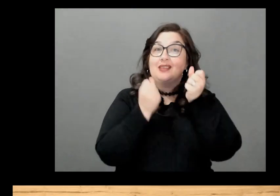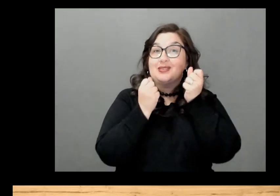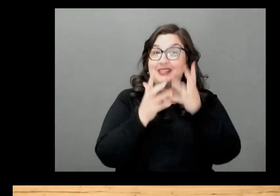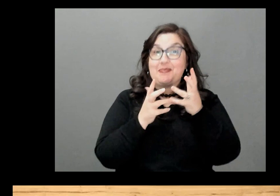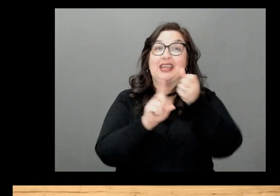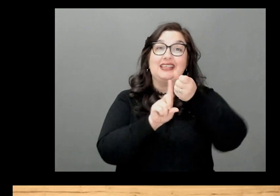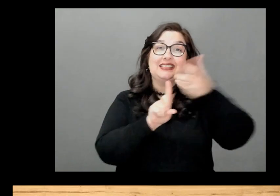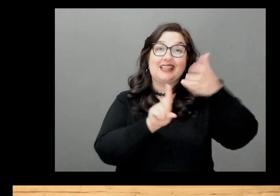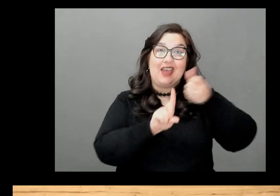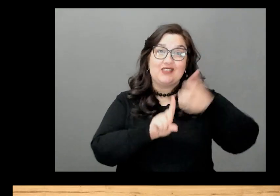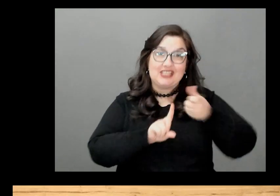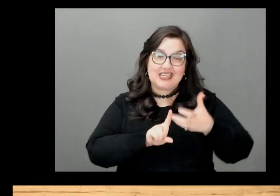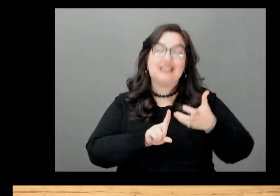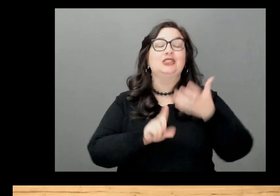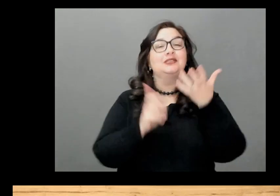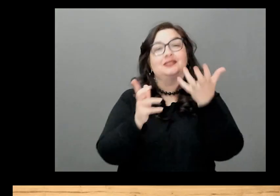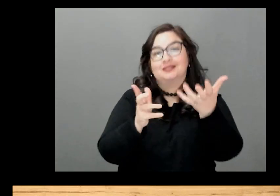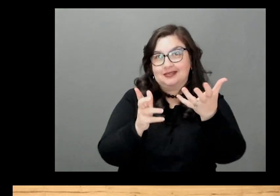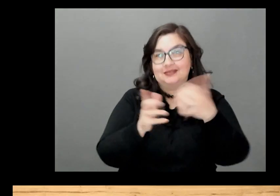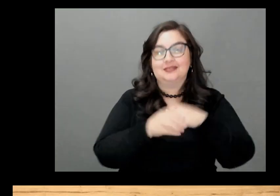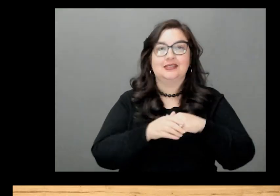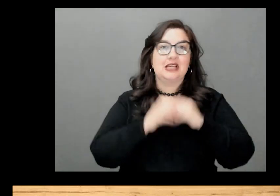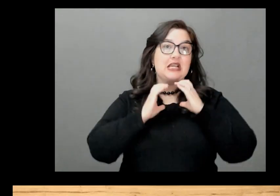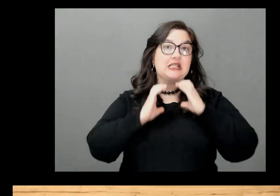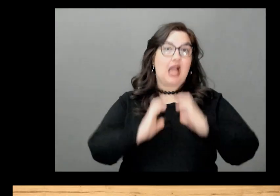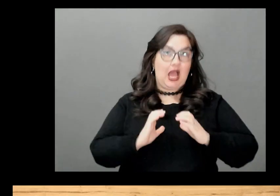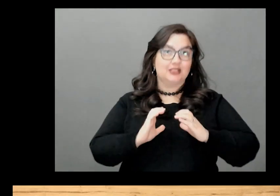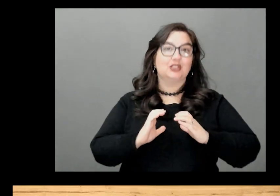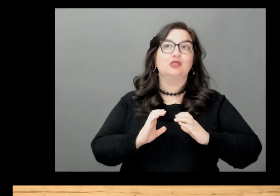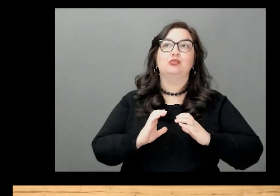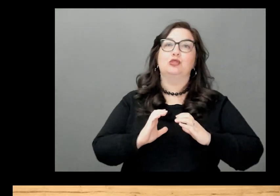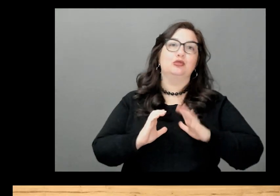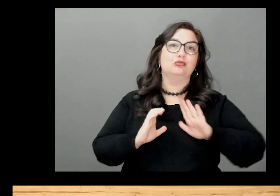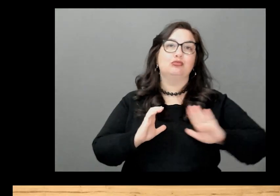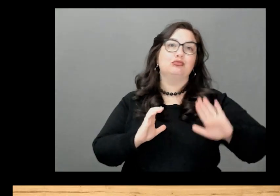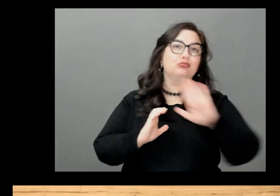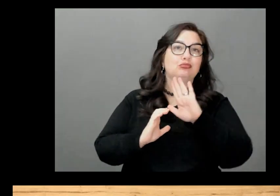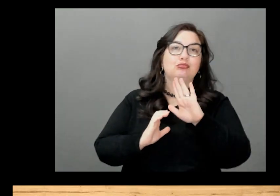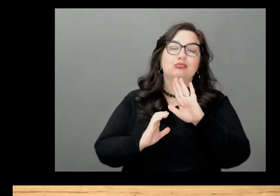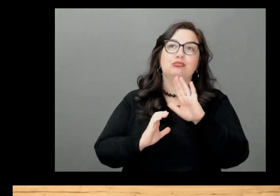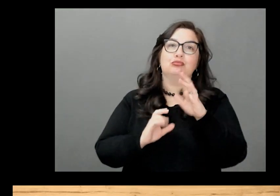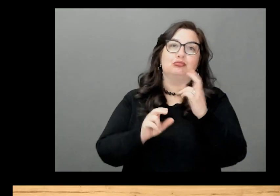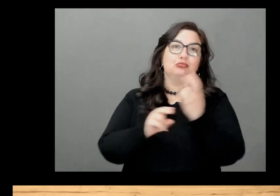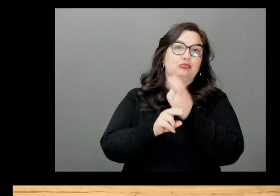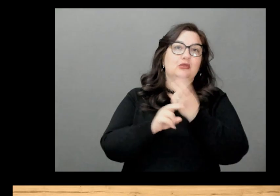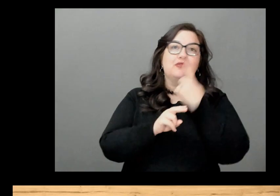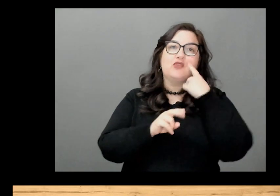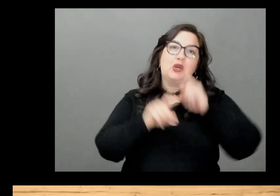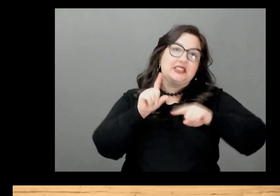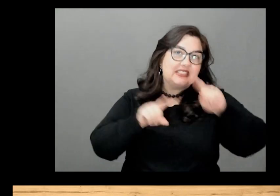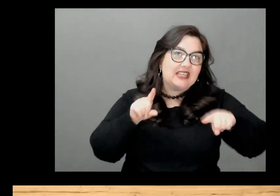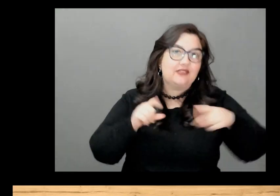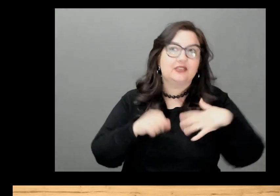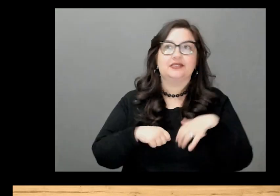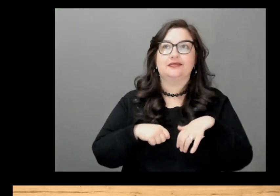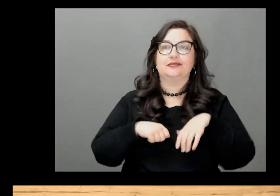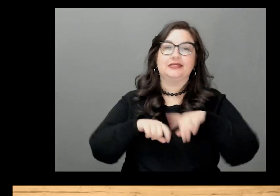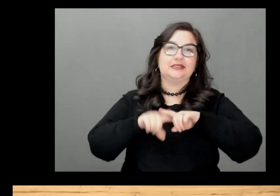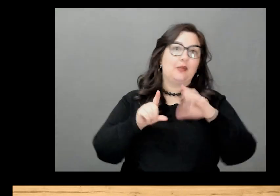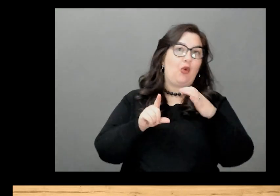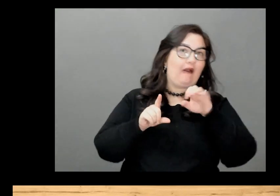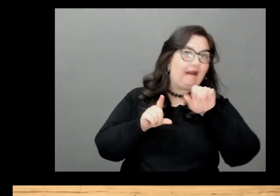digital twin. So customers will use that term for all different kinds of things, from just simple CAD